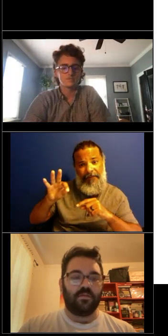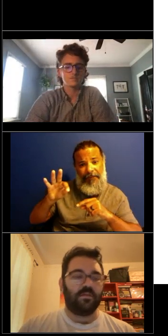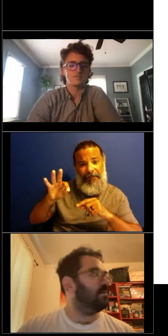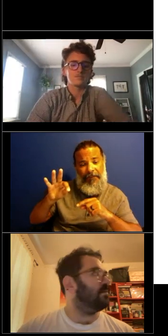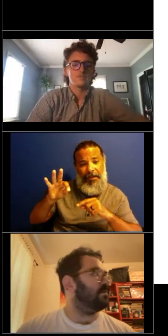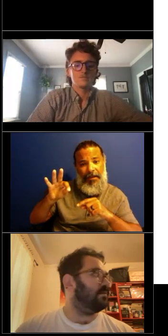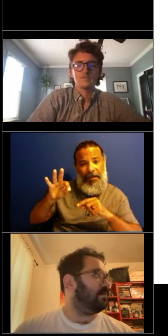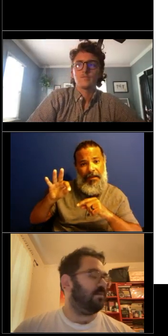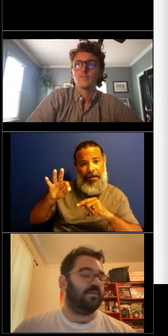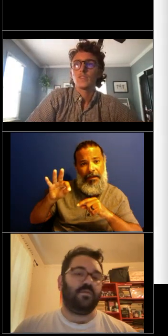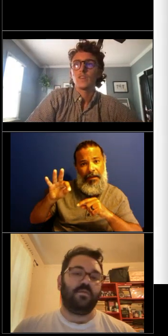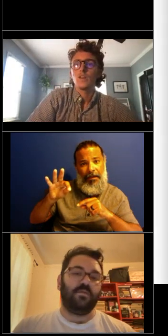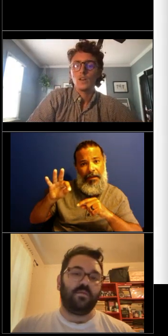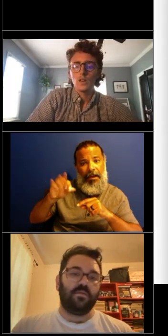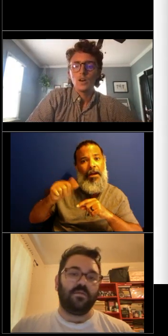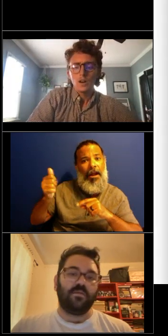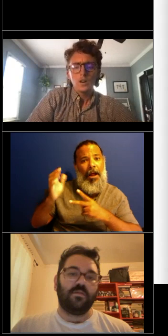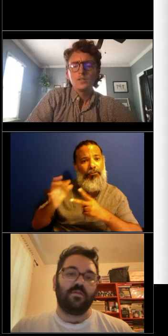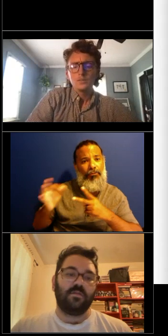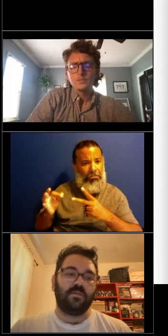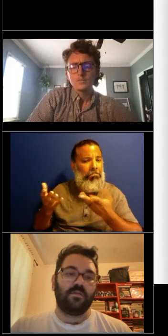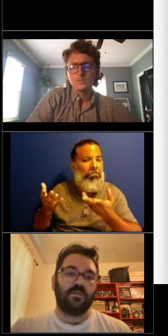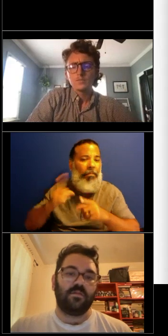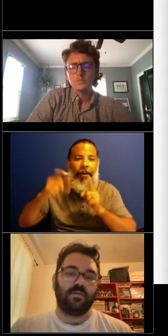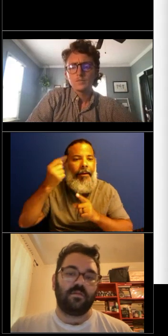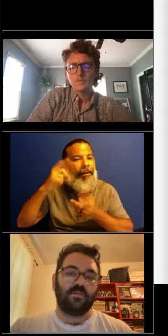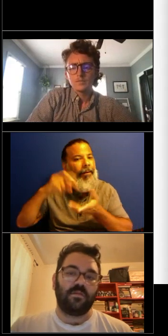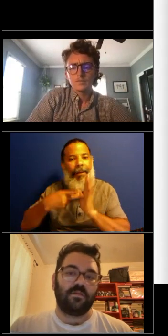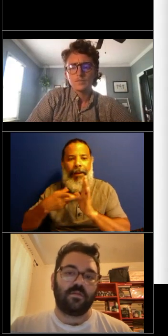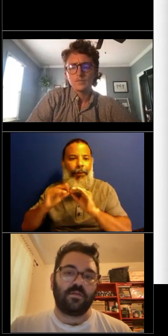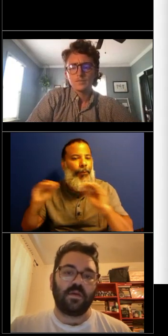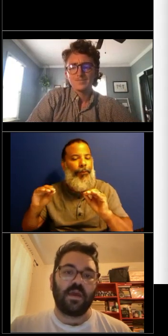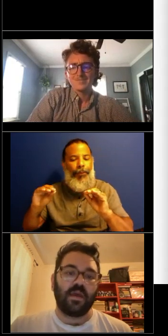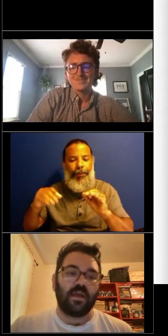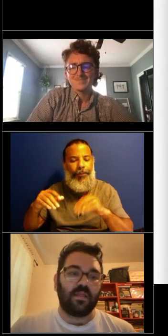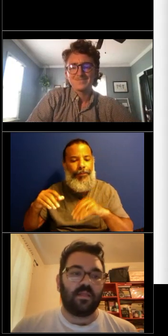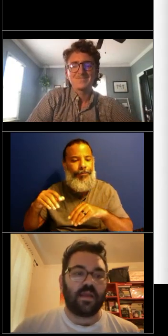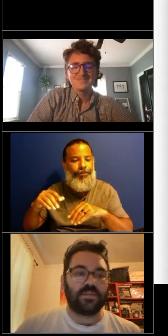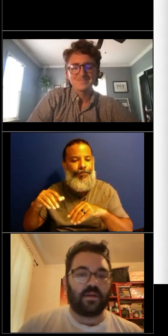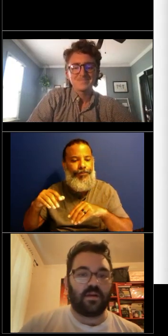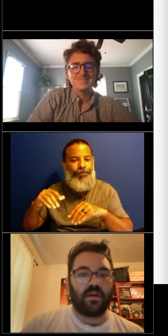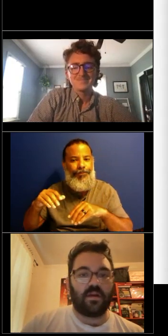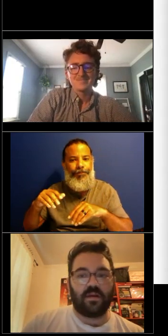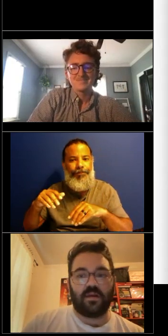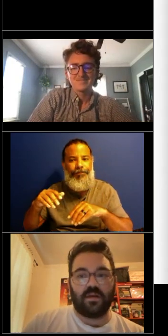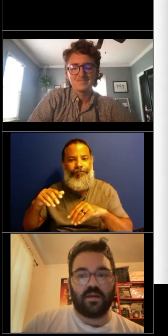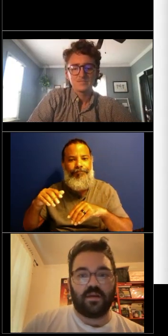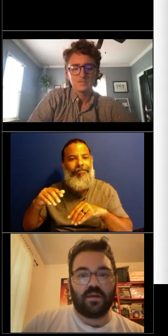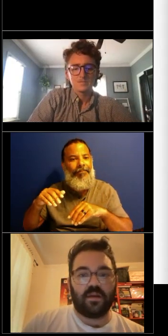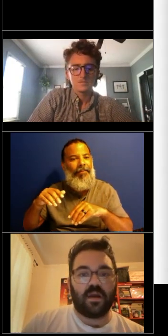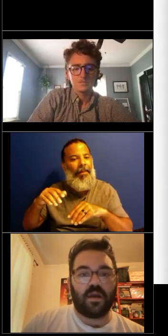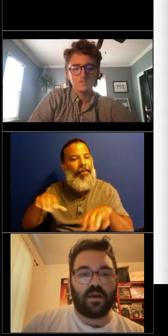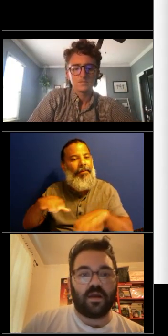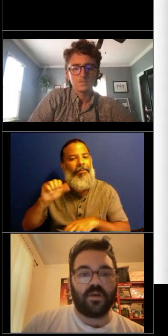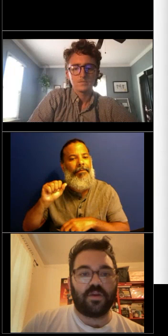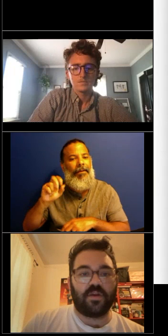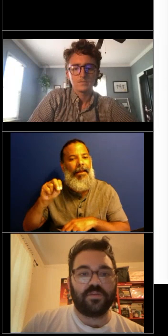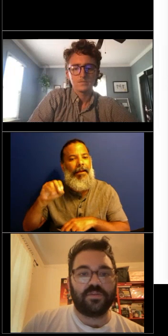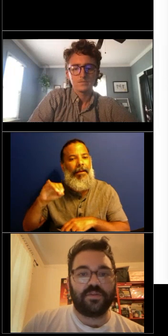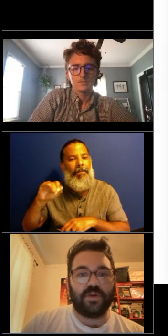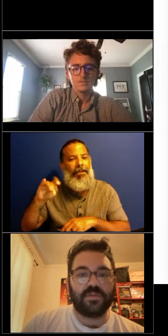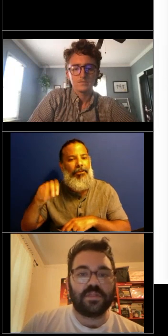is also an option. We'll just have to not have Lex, animations for it, but that can be fine.